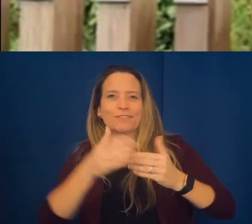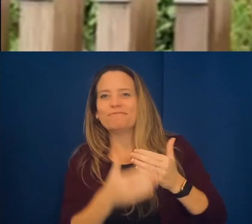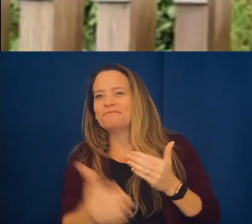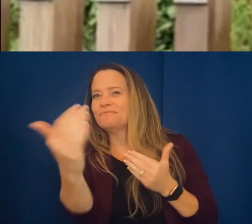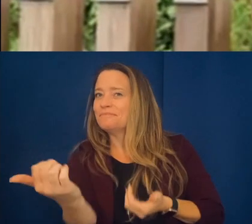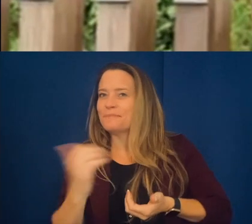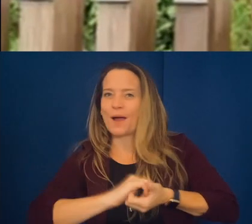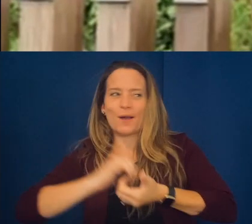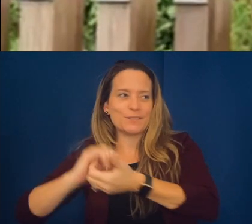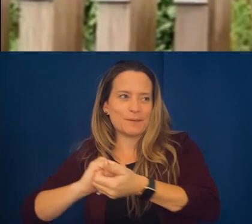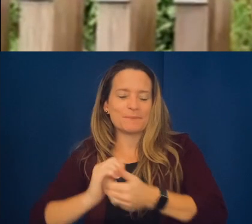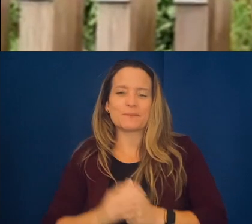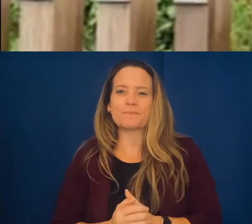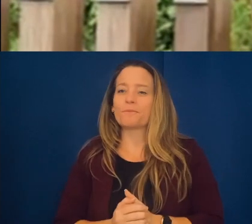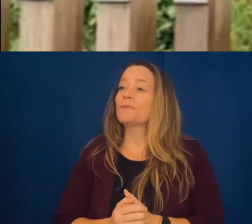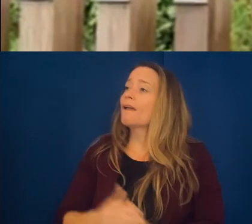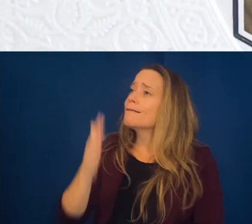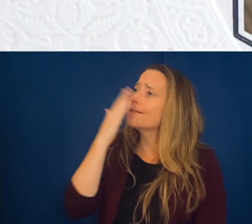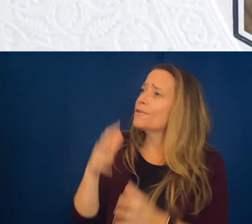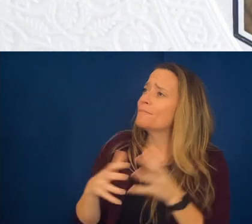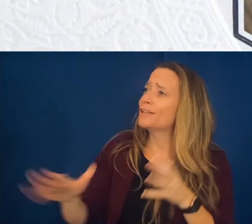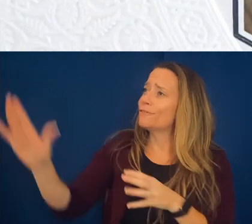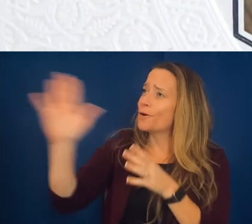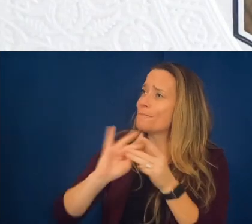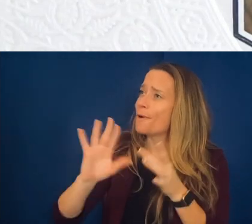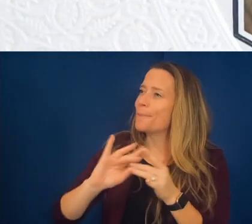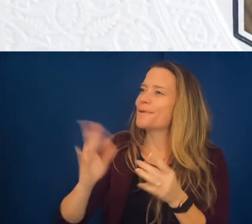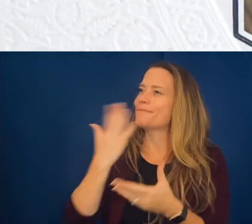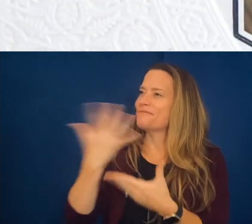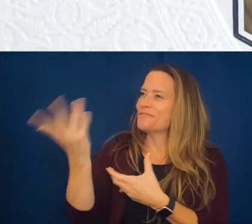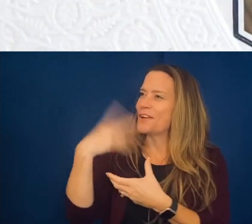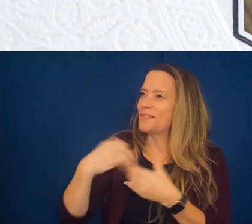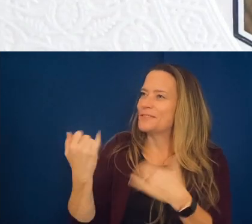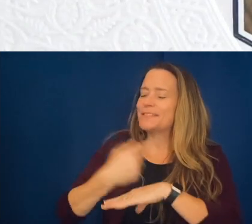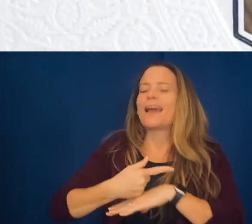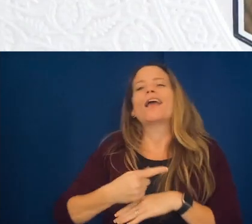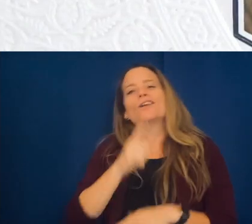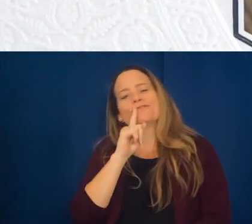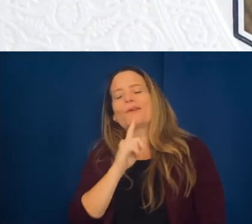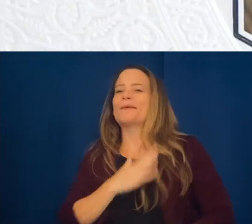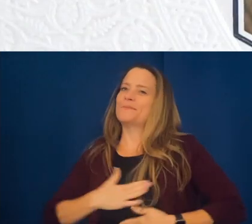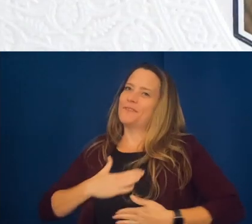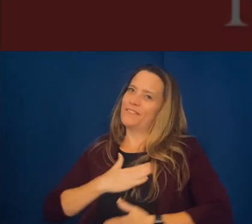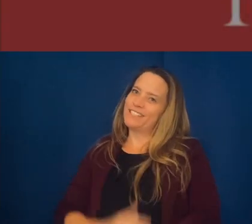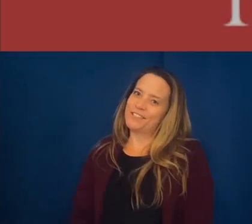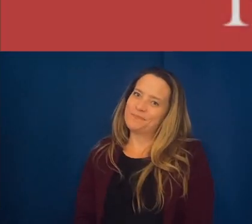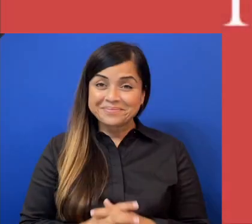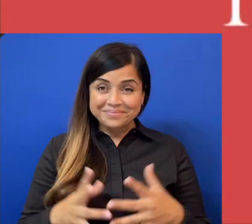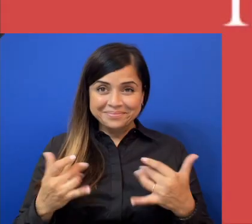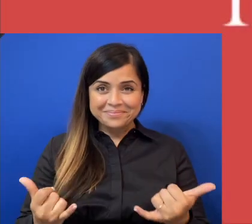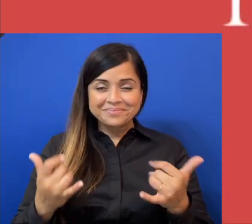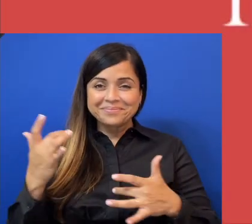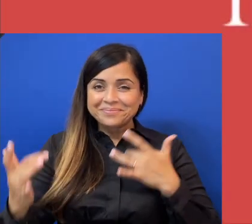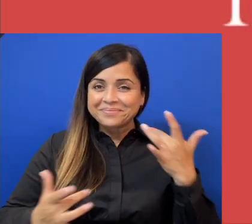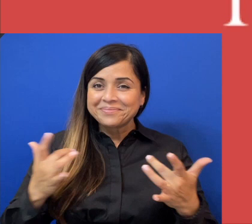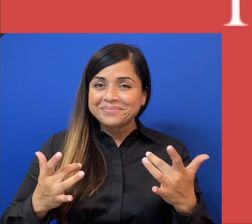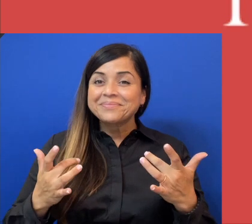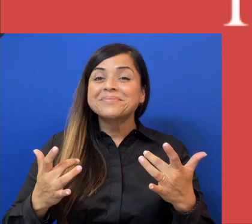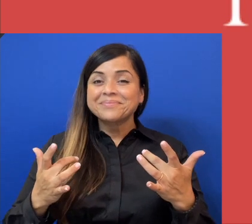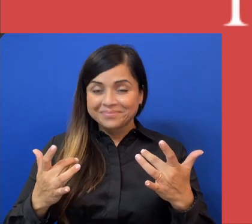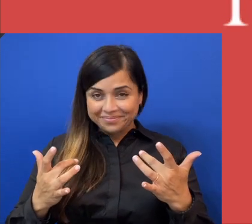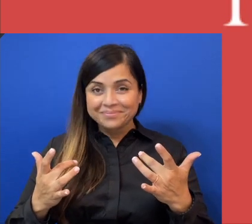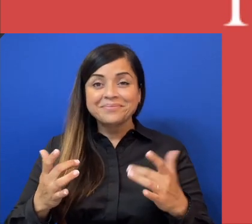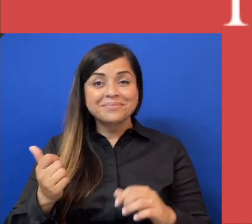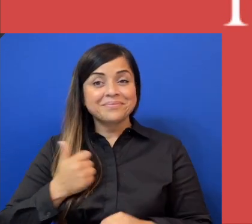Minister McKenna, for your remarks and for your presence here today. It is indeed a privilege. We are delighted to share